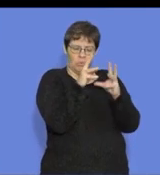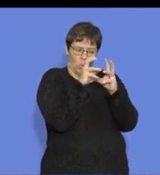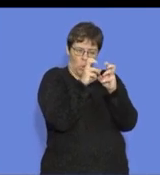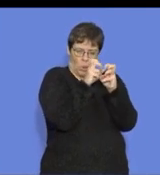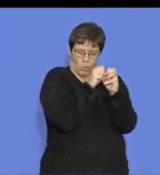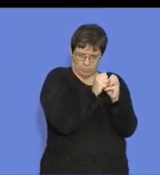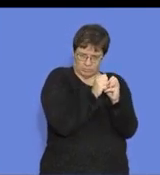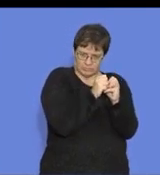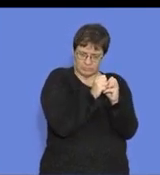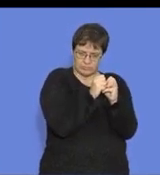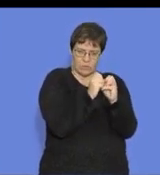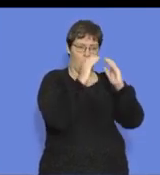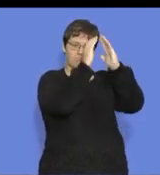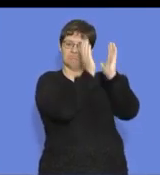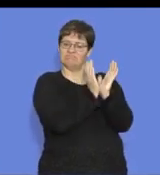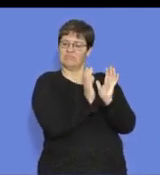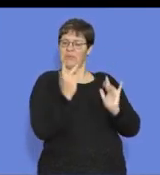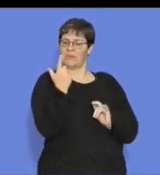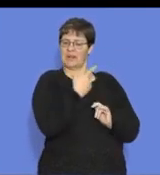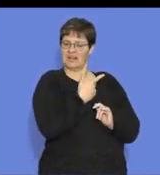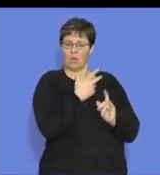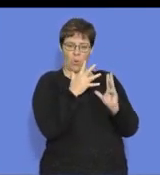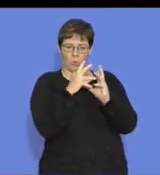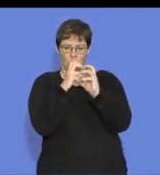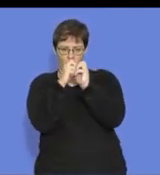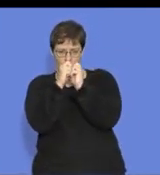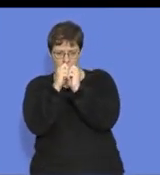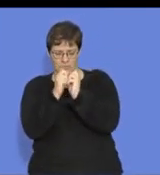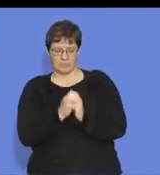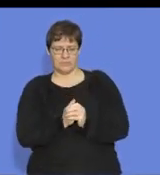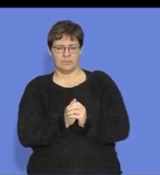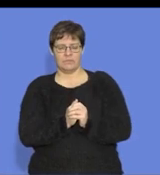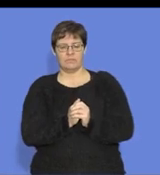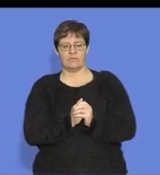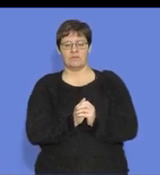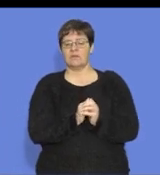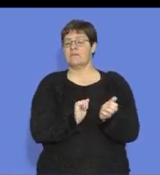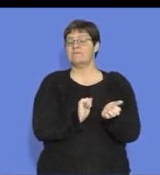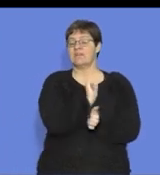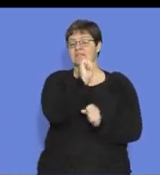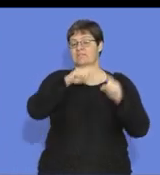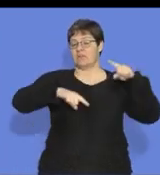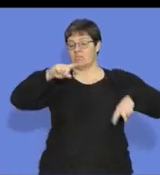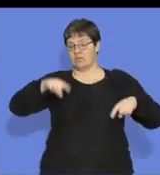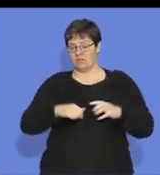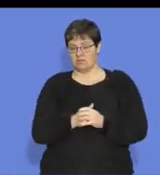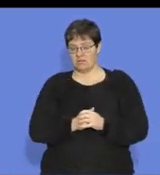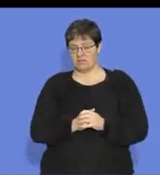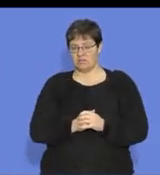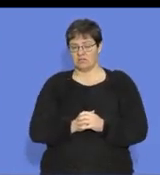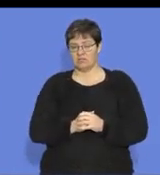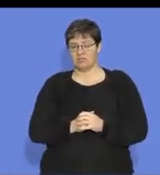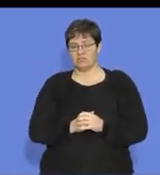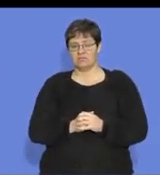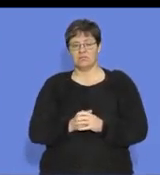it kept its shape or has it shriveled up? Fixed variables, what do you need